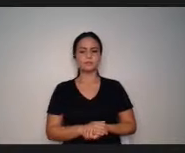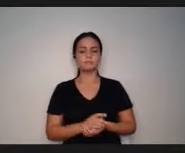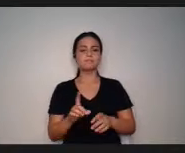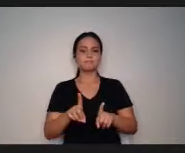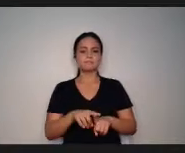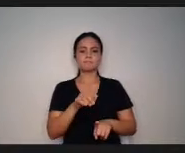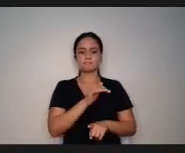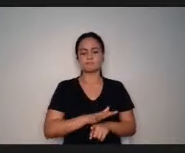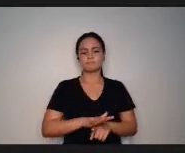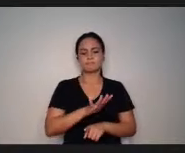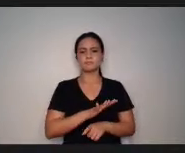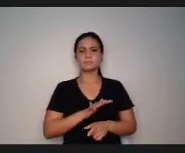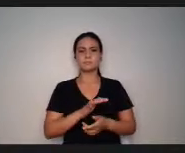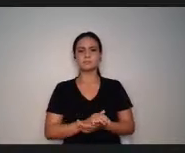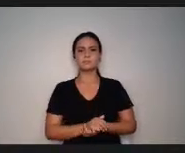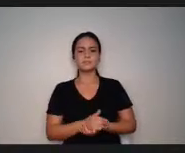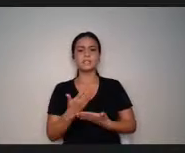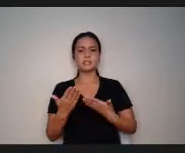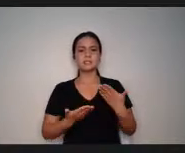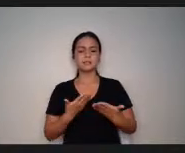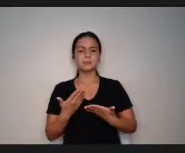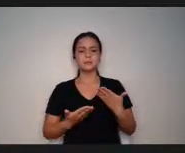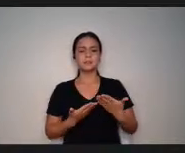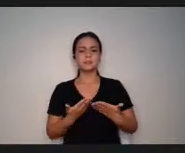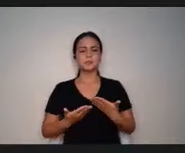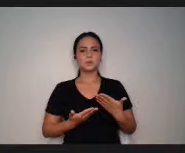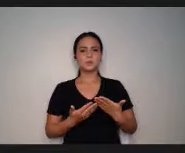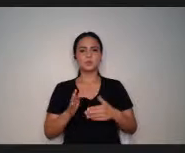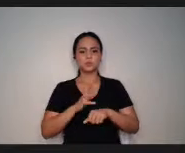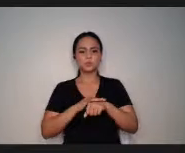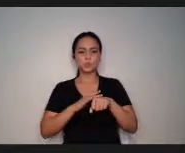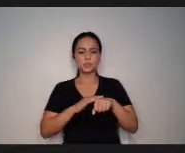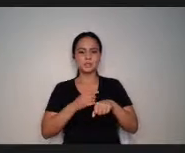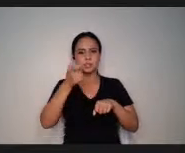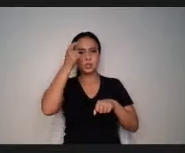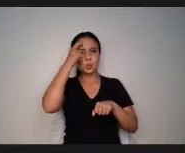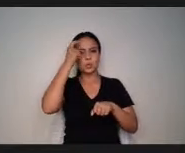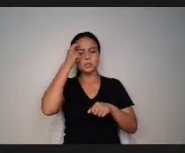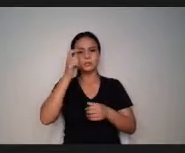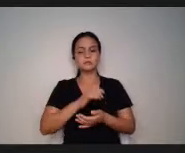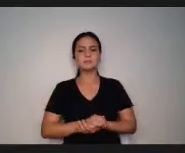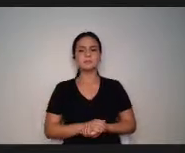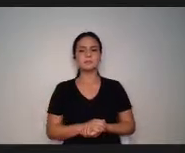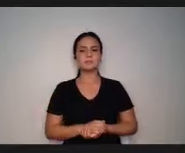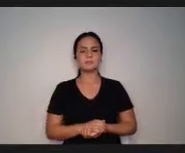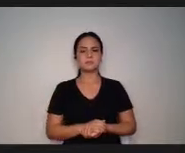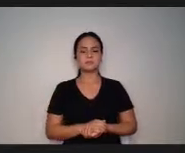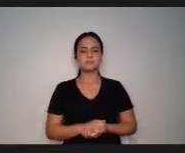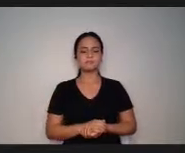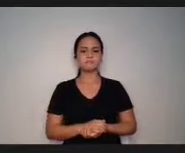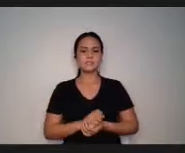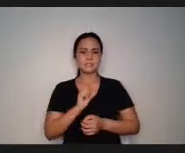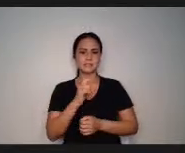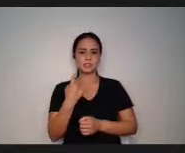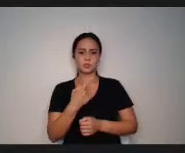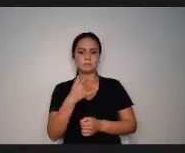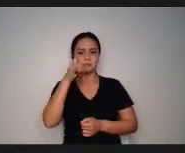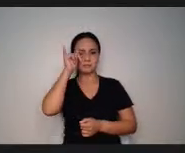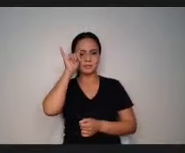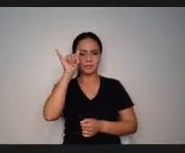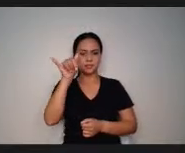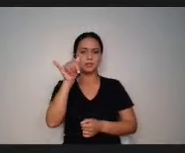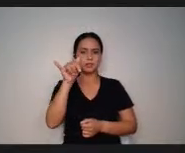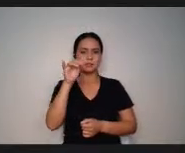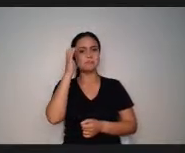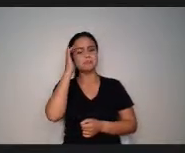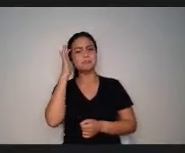can prevent stress from causing increased blood pressure or hypertension, imagine how much hypertension treatment we